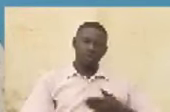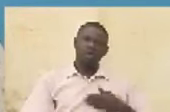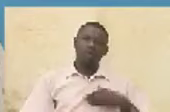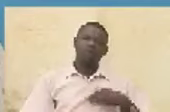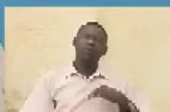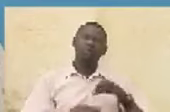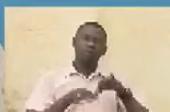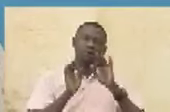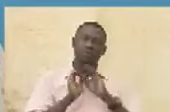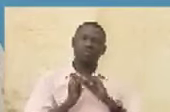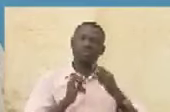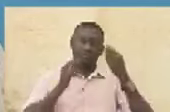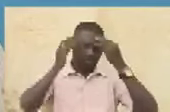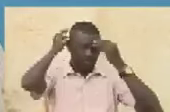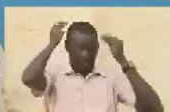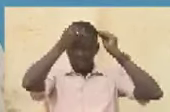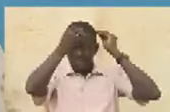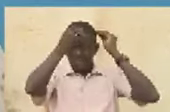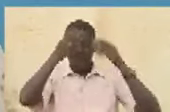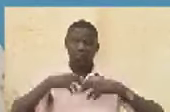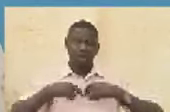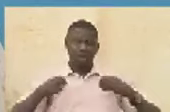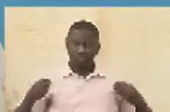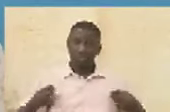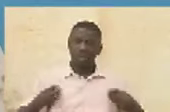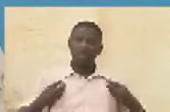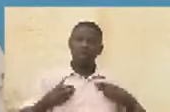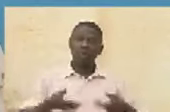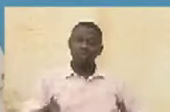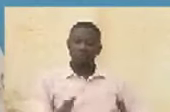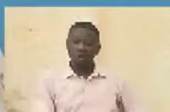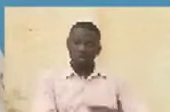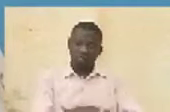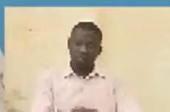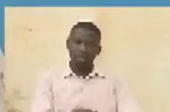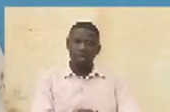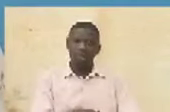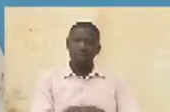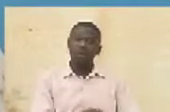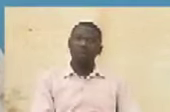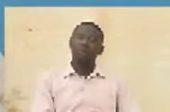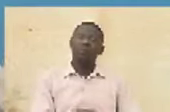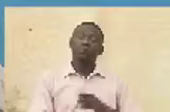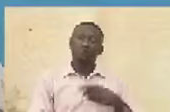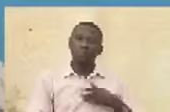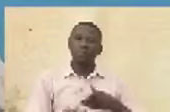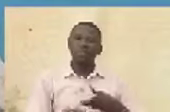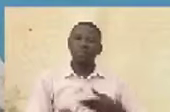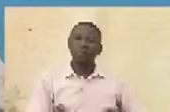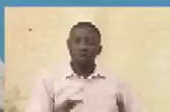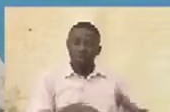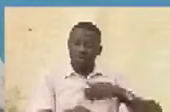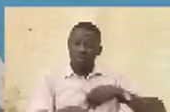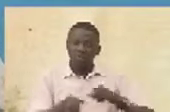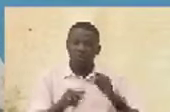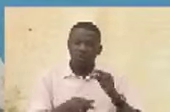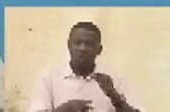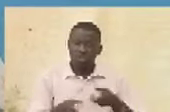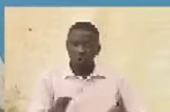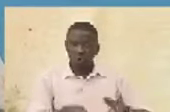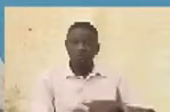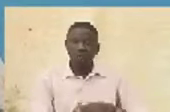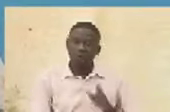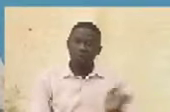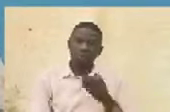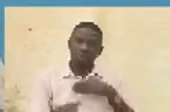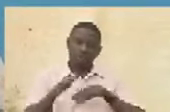your head tie your shirt and your wrapper, the top wrapper. So the wrapper underneath, you will go with